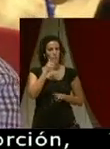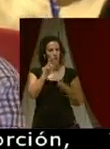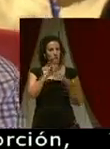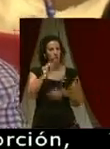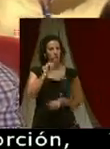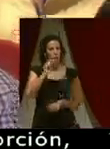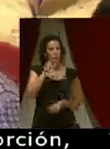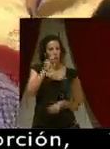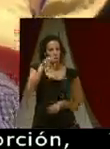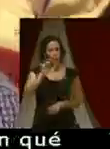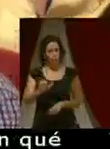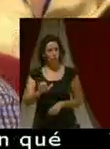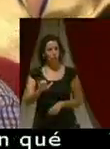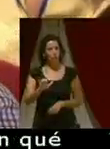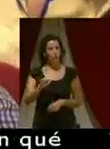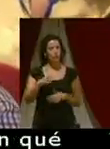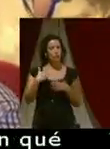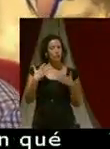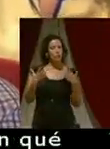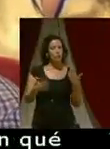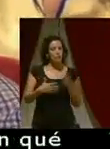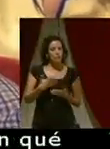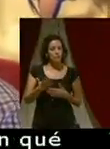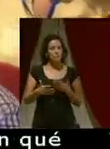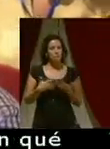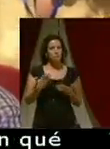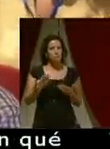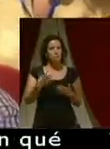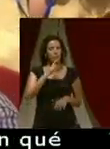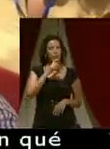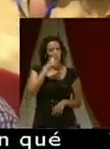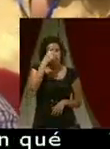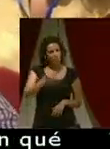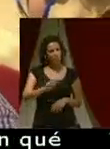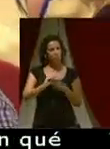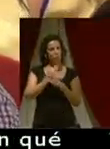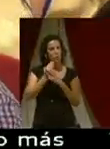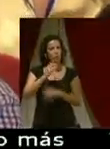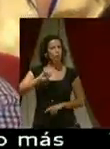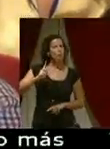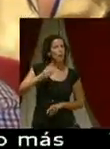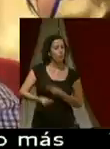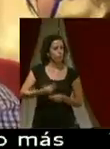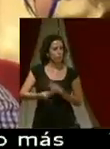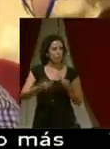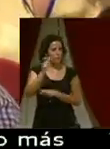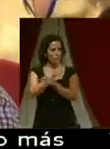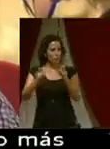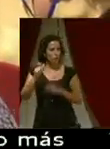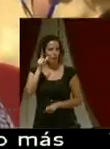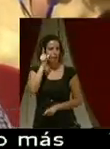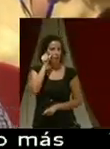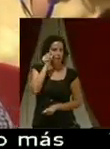extent, because you have talked about iPhone, so to what extent do you know if it is